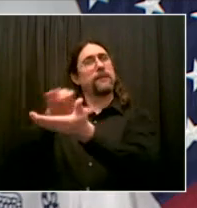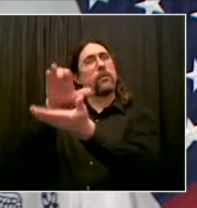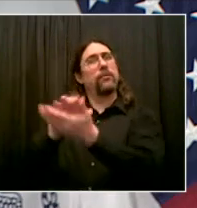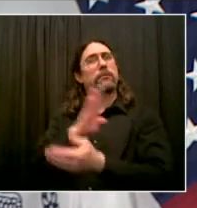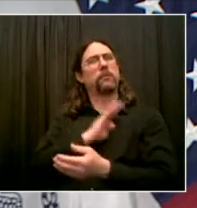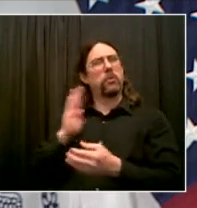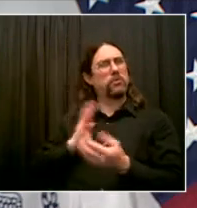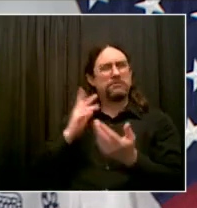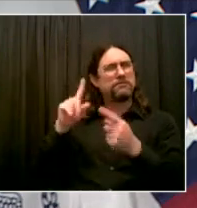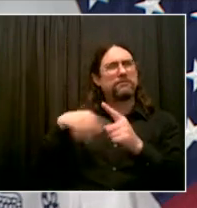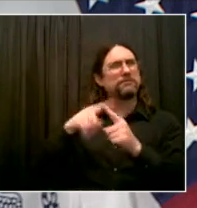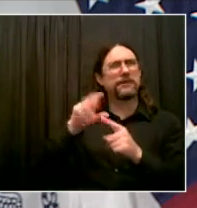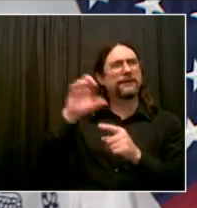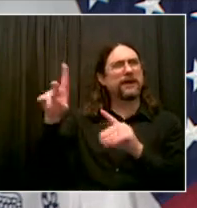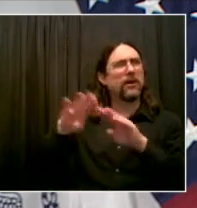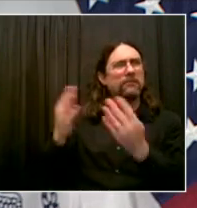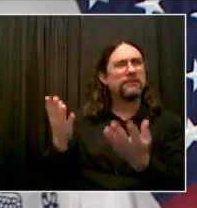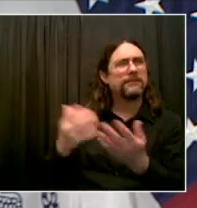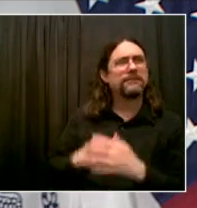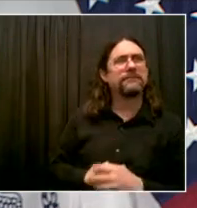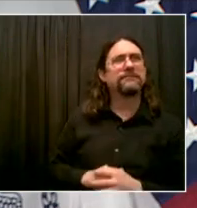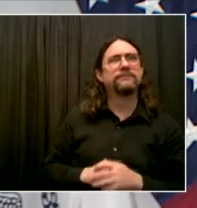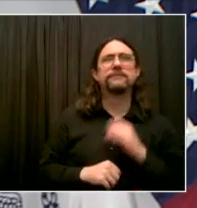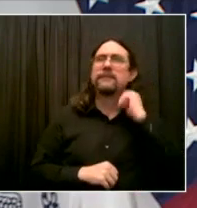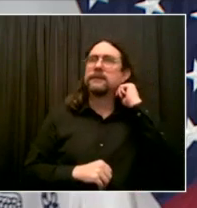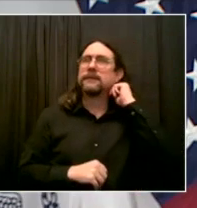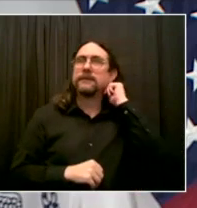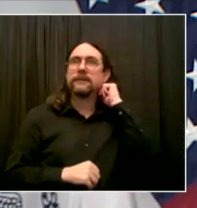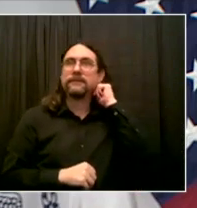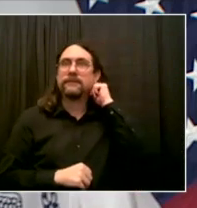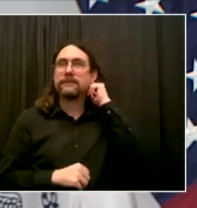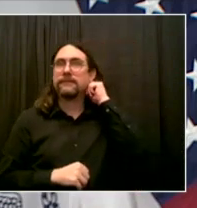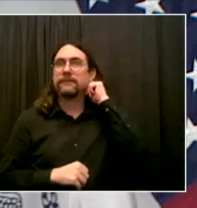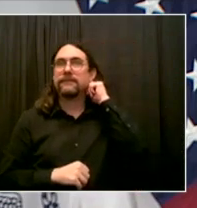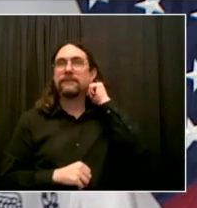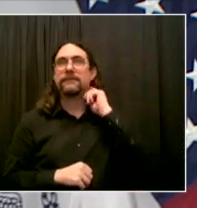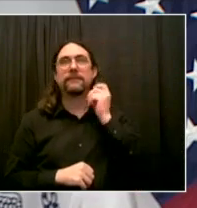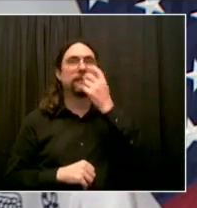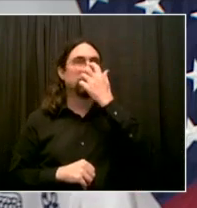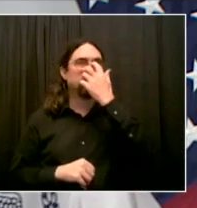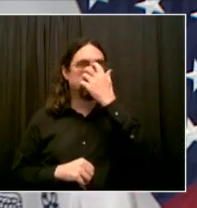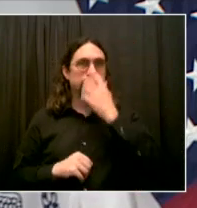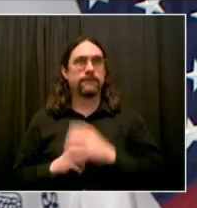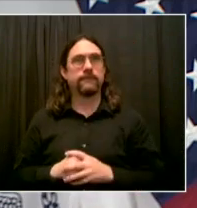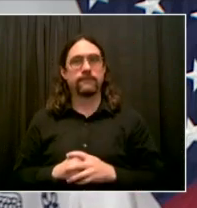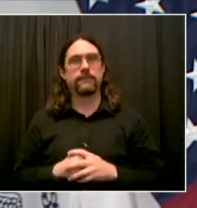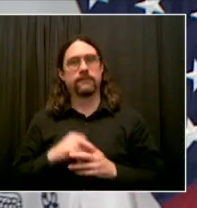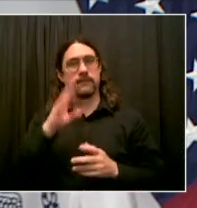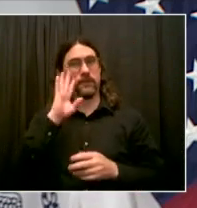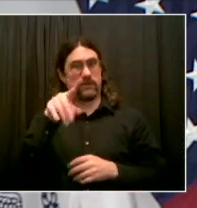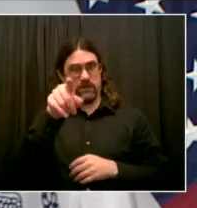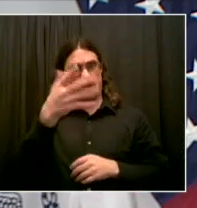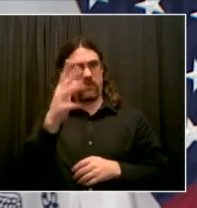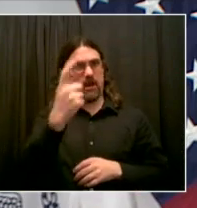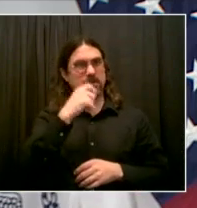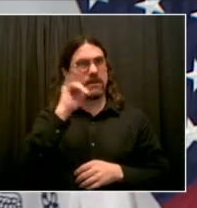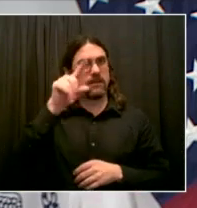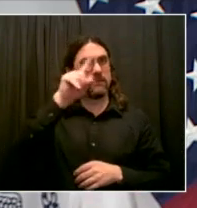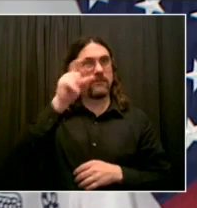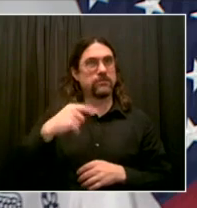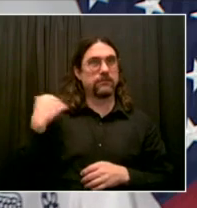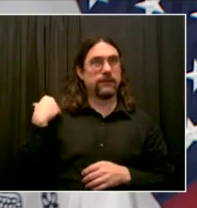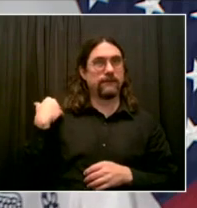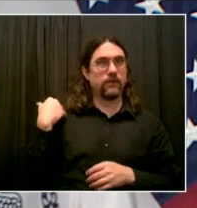have helpfully helped the city government to remember we need a clear answer and we need it quickly. Obviously, look, we want to get everything